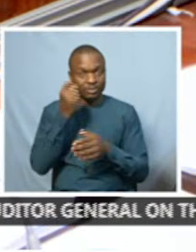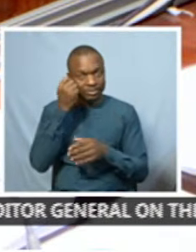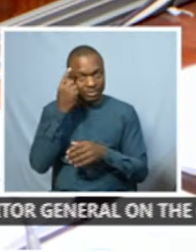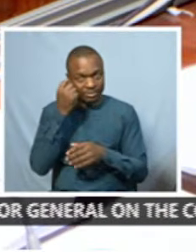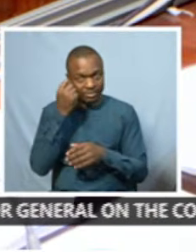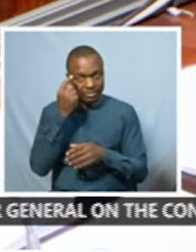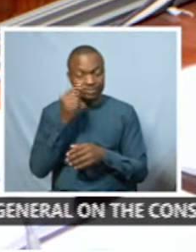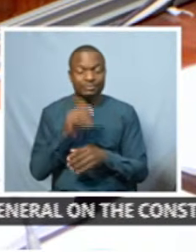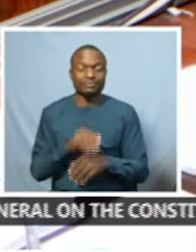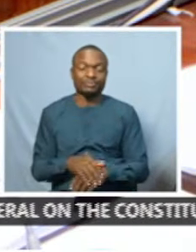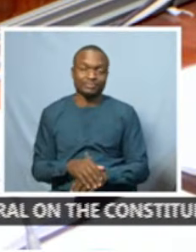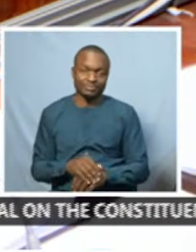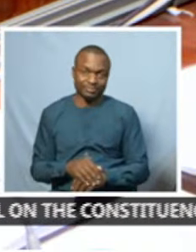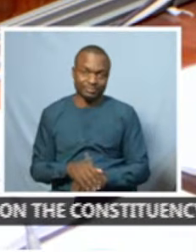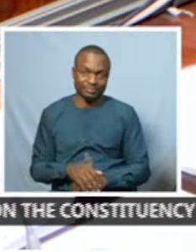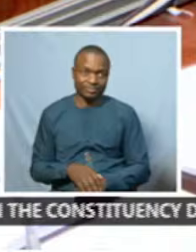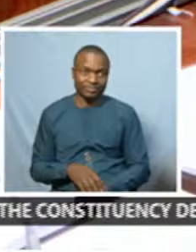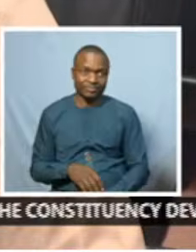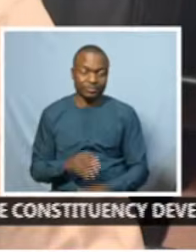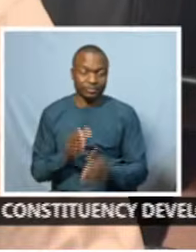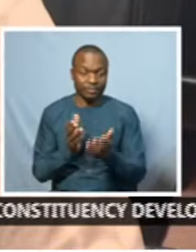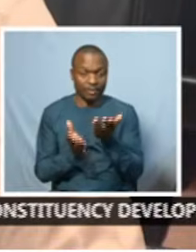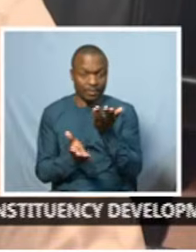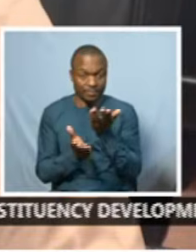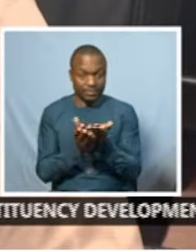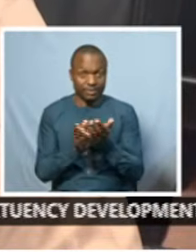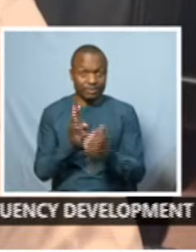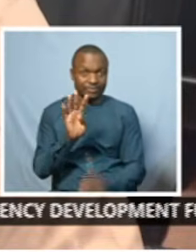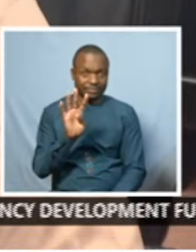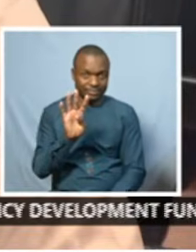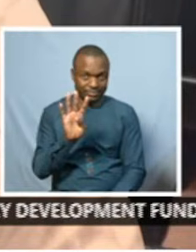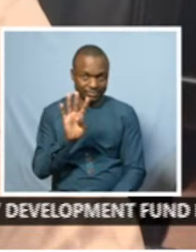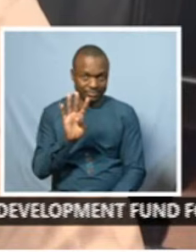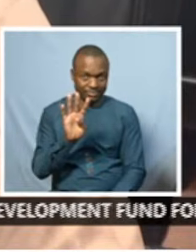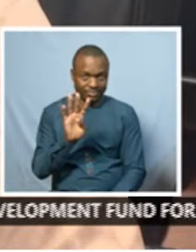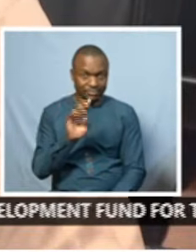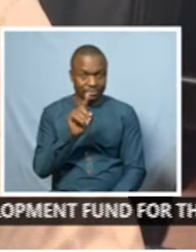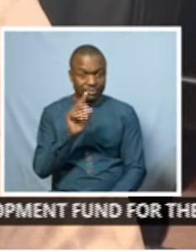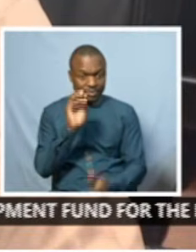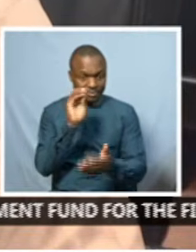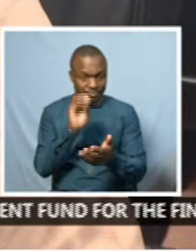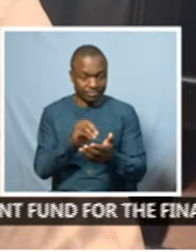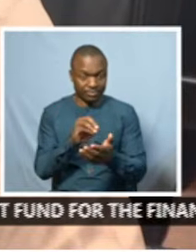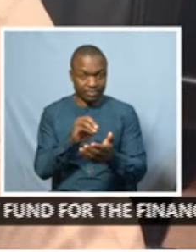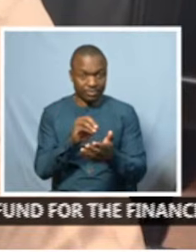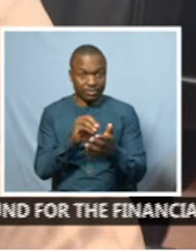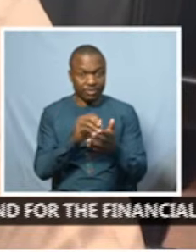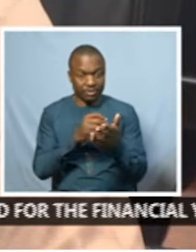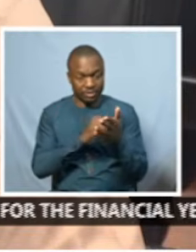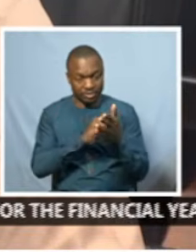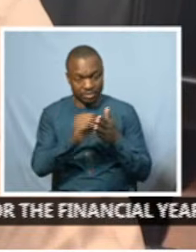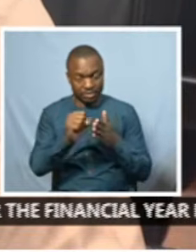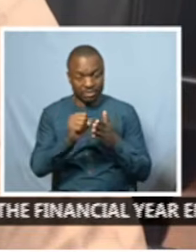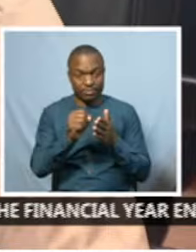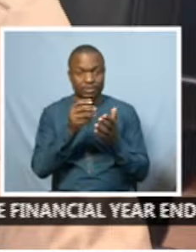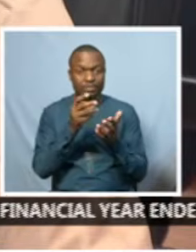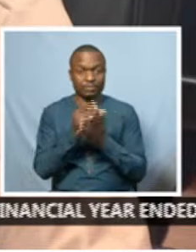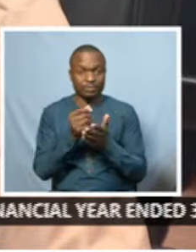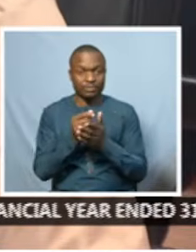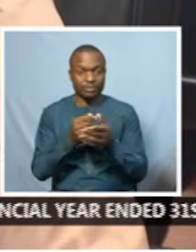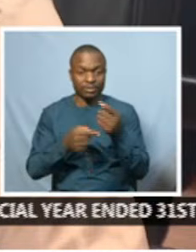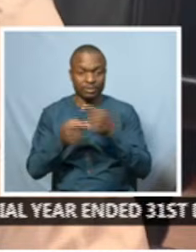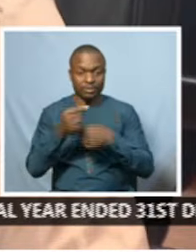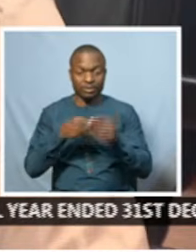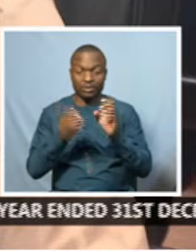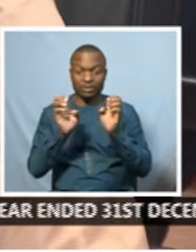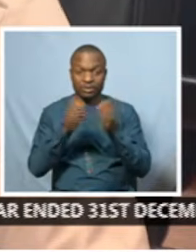Yes. Okay. Okay, so we are on Appendix 4. Huh? Appendix 4, you have put an account statement direct from the bank, and it